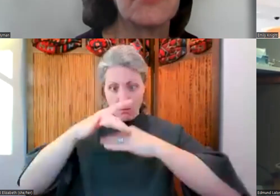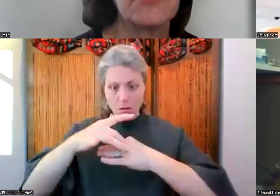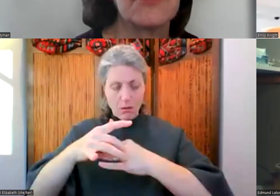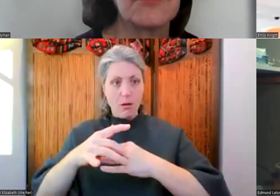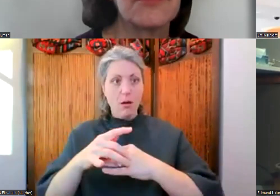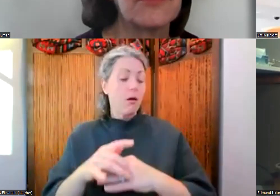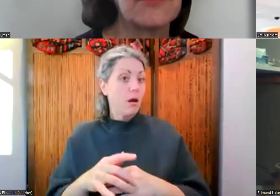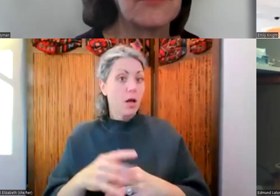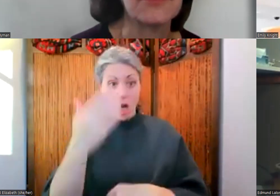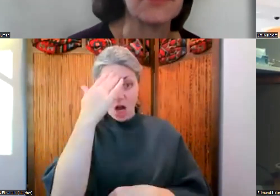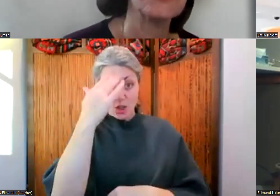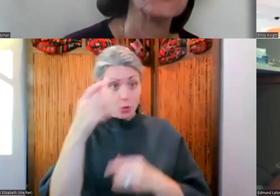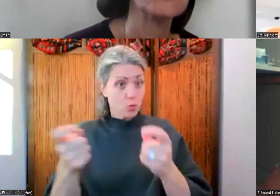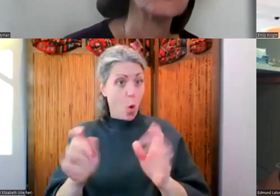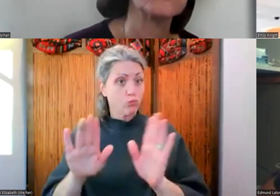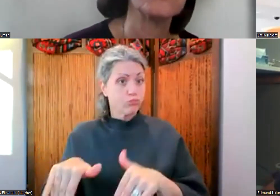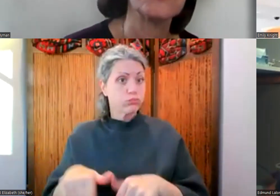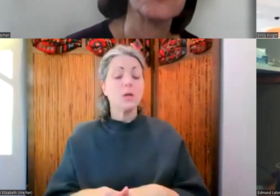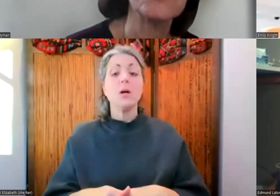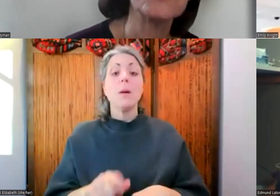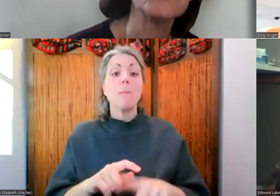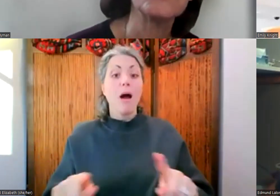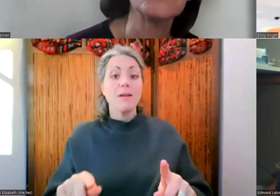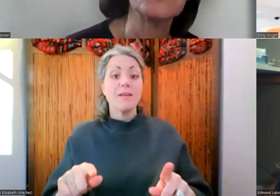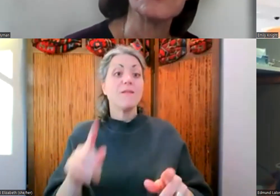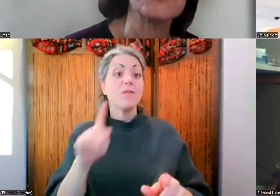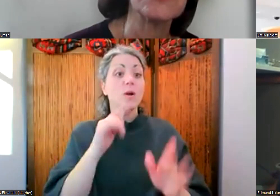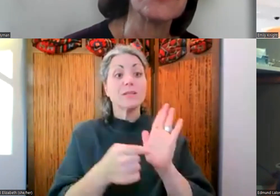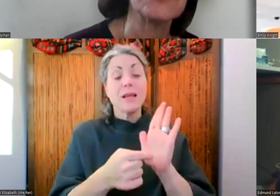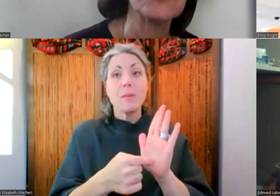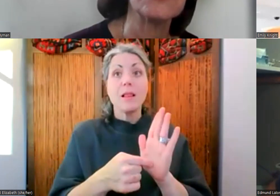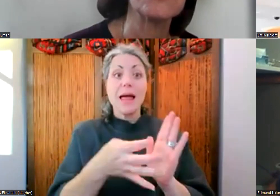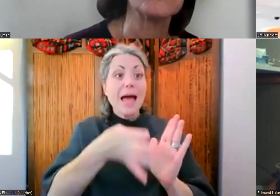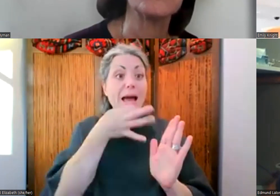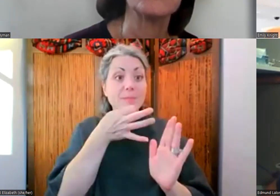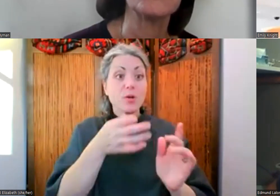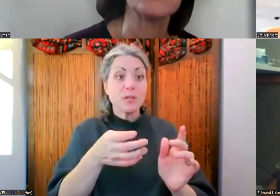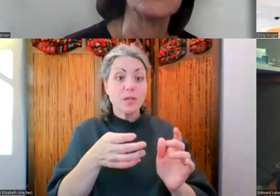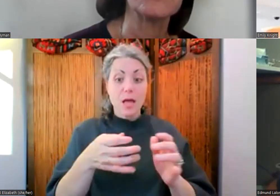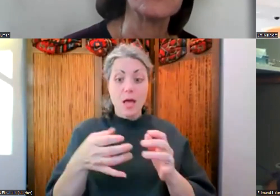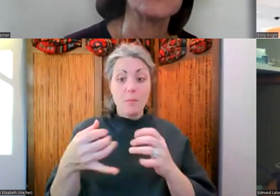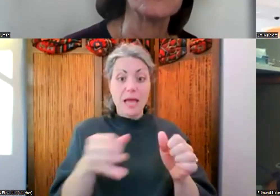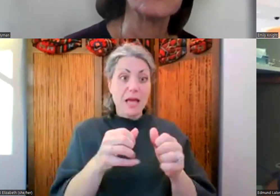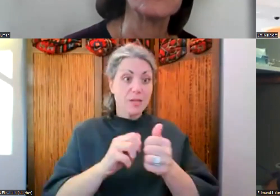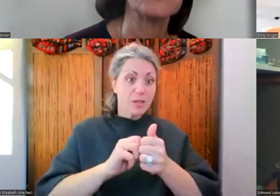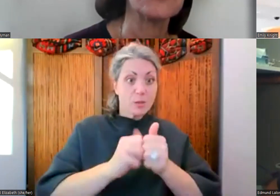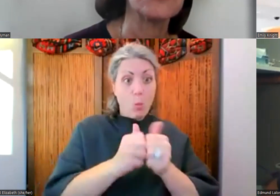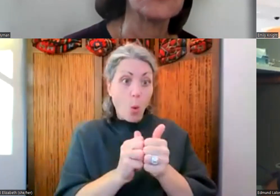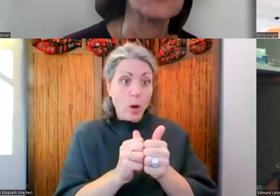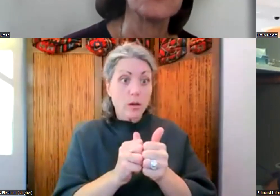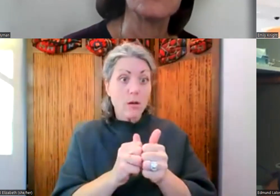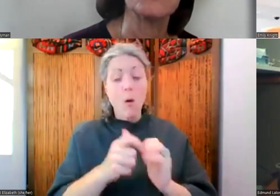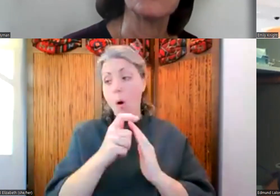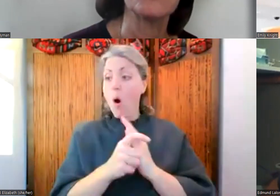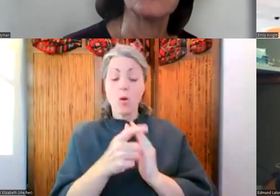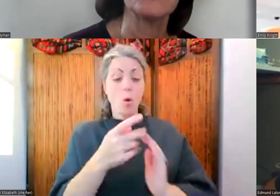control. So, in the context of experts playing a sport, for example, and choking, you know, when they're on autopilot, they're relying on a